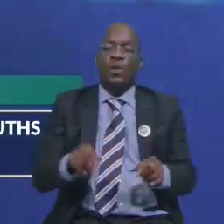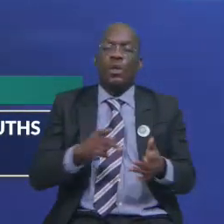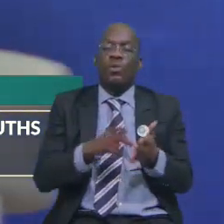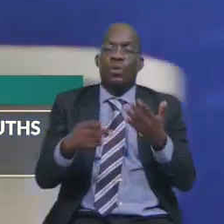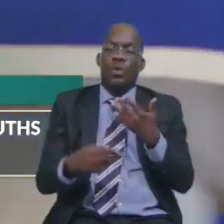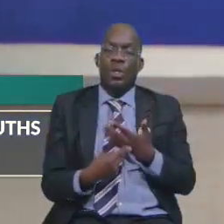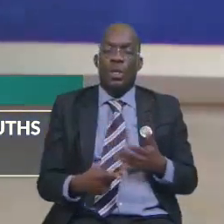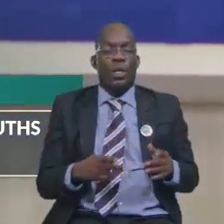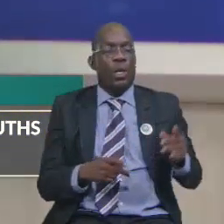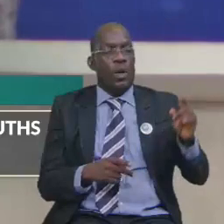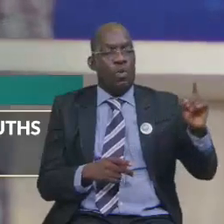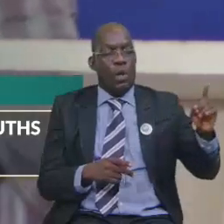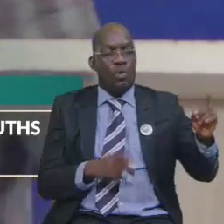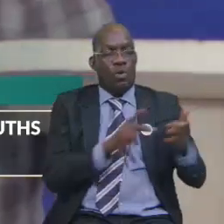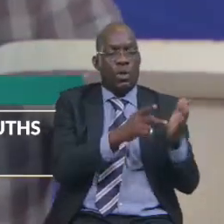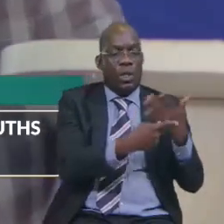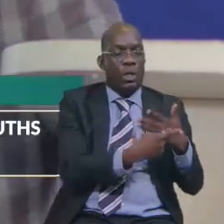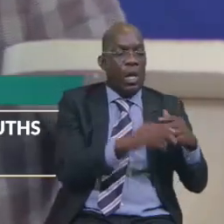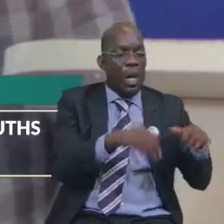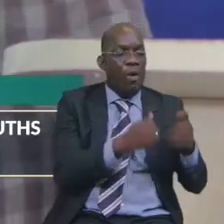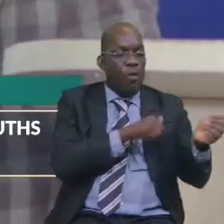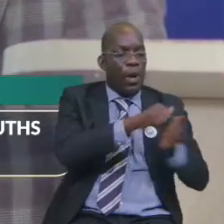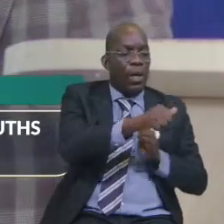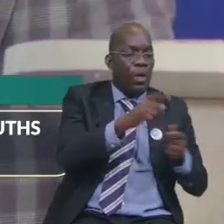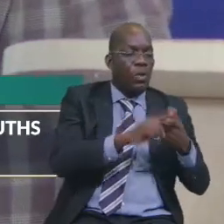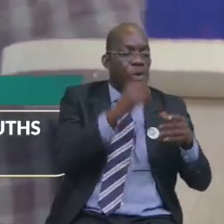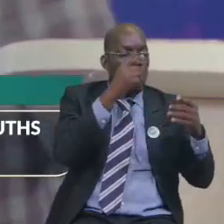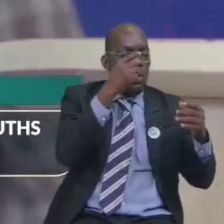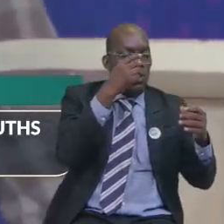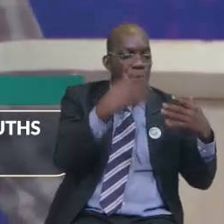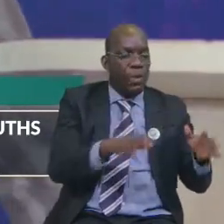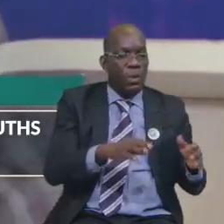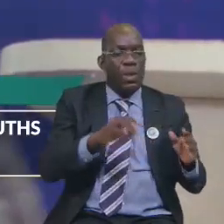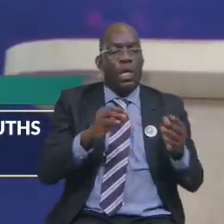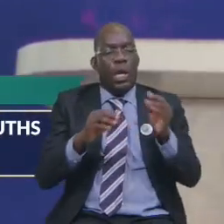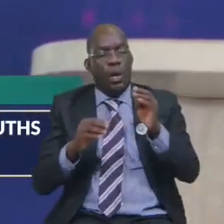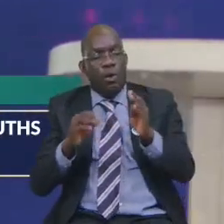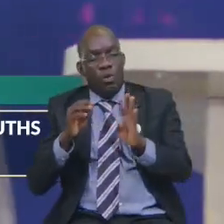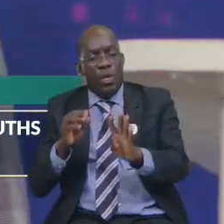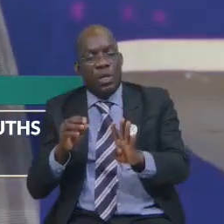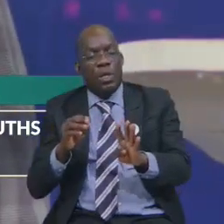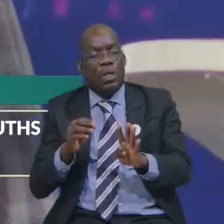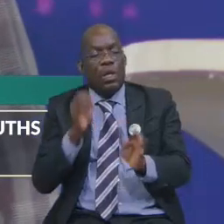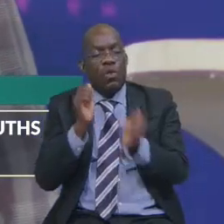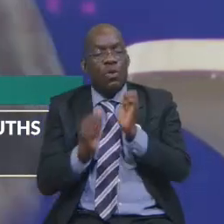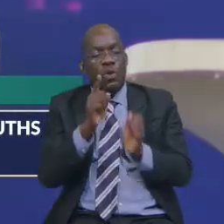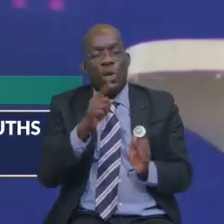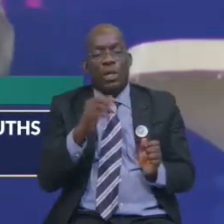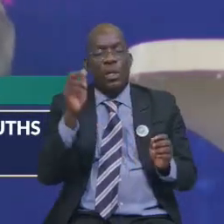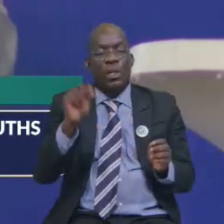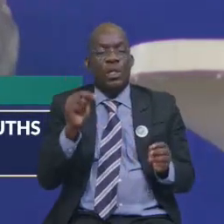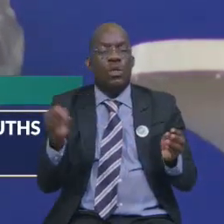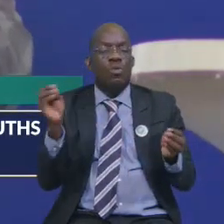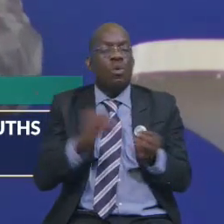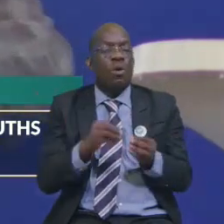A, how far to the end? Project B, how far to the end? Which one needs more resources? Which